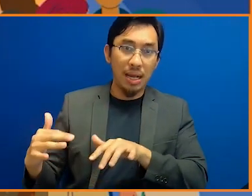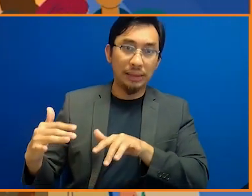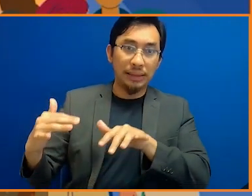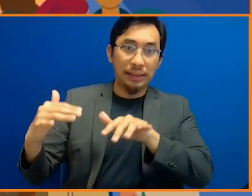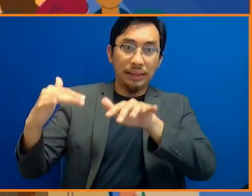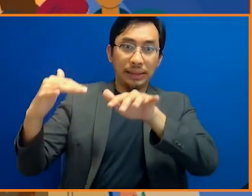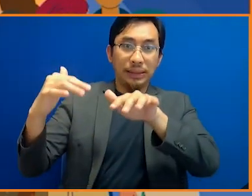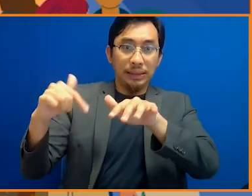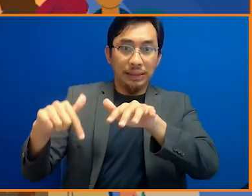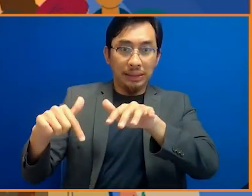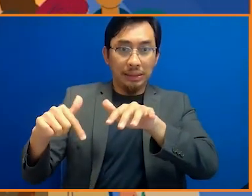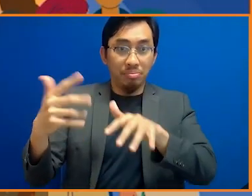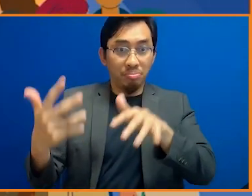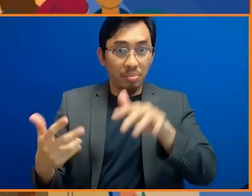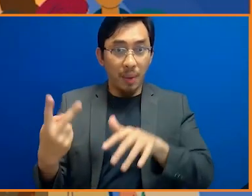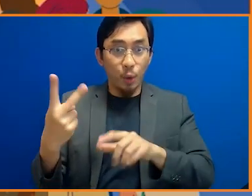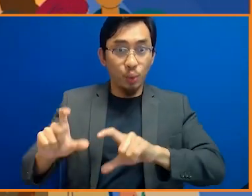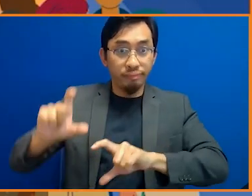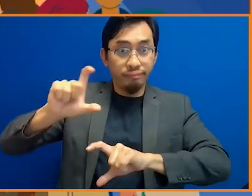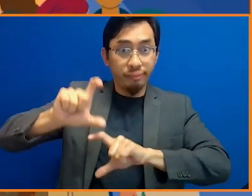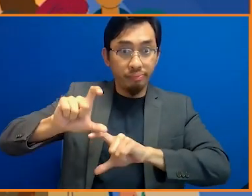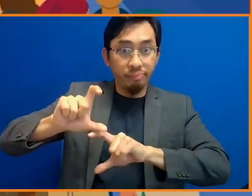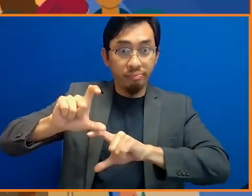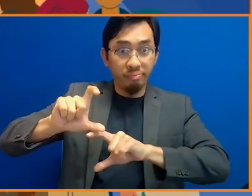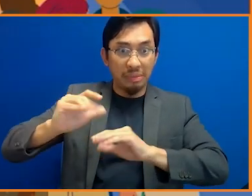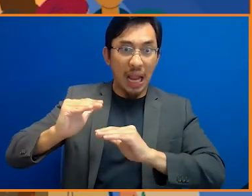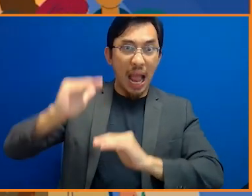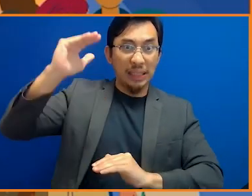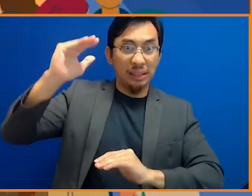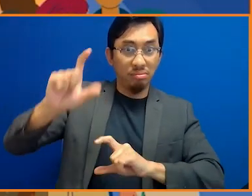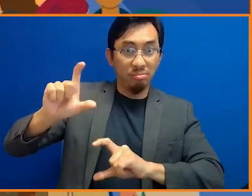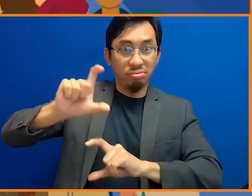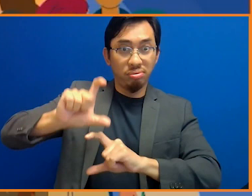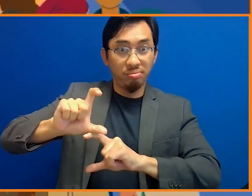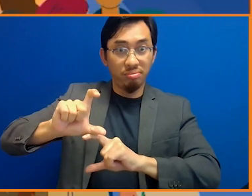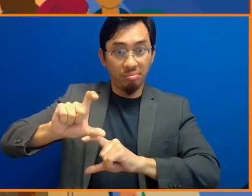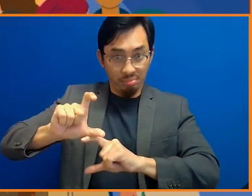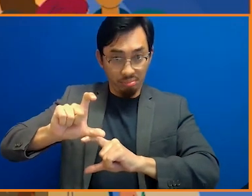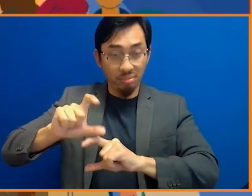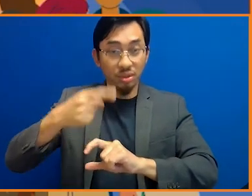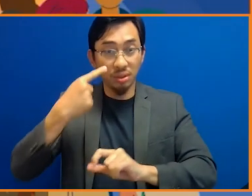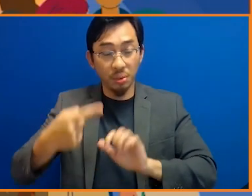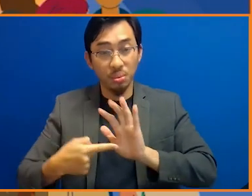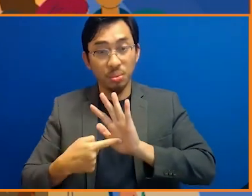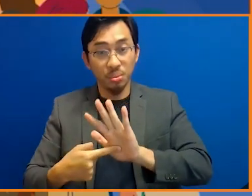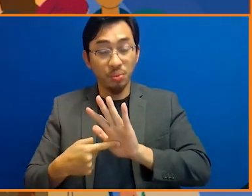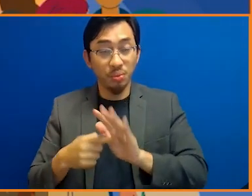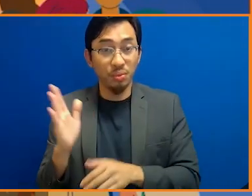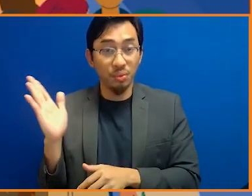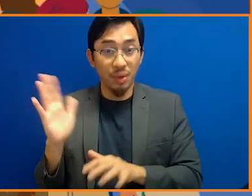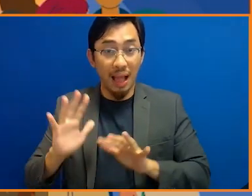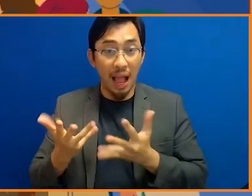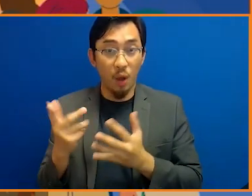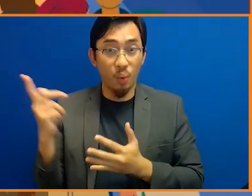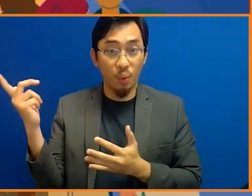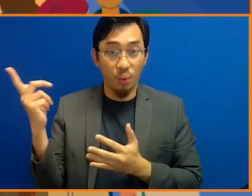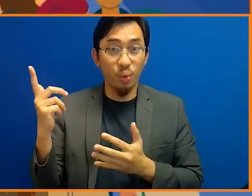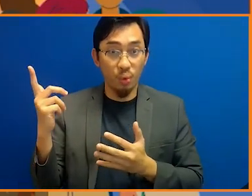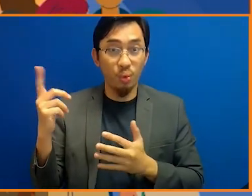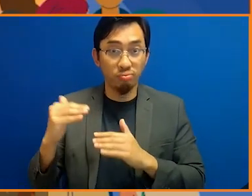rise of the height could be double of the height of the sea level rise, something like that. And this is just to